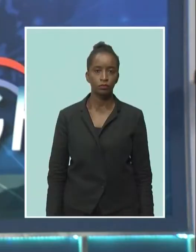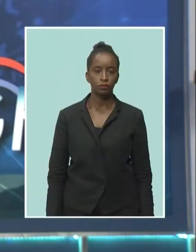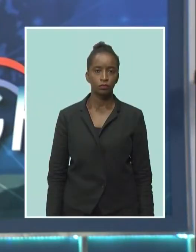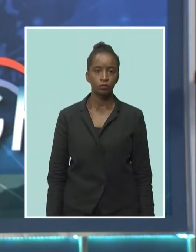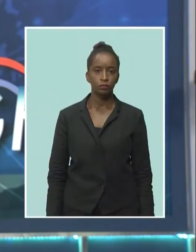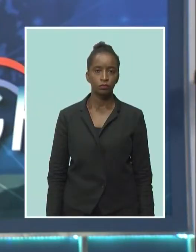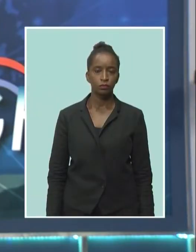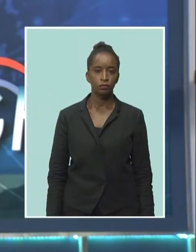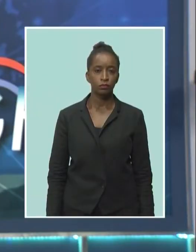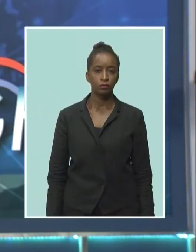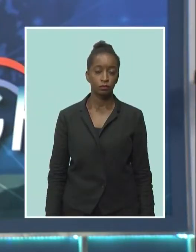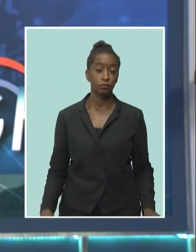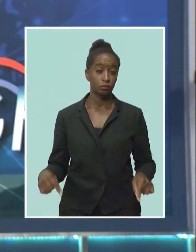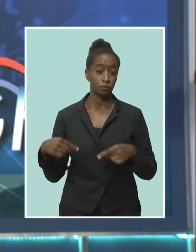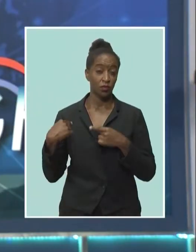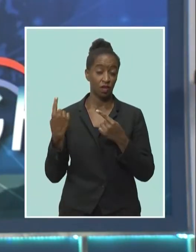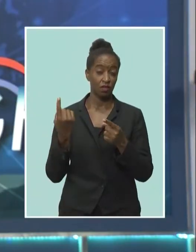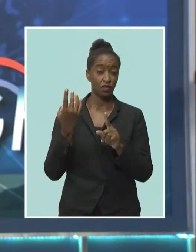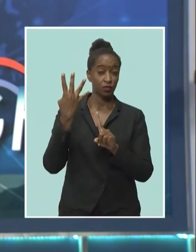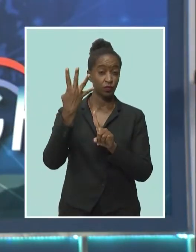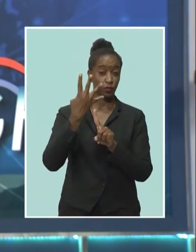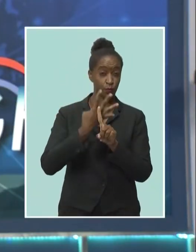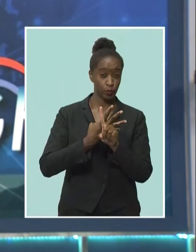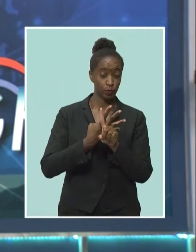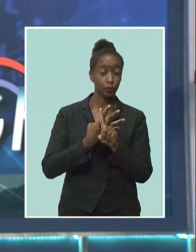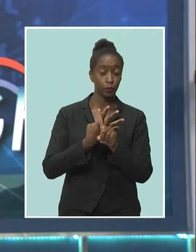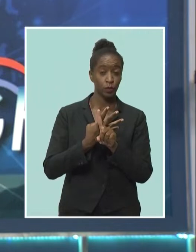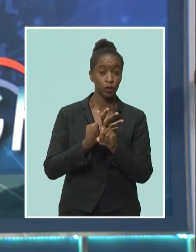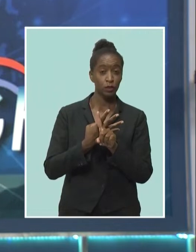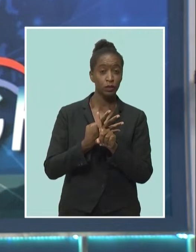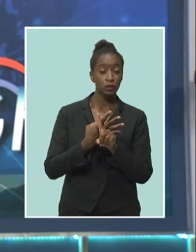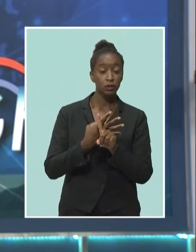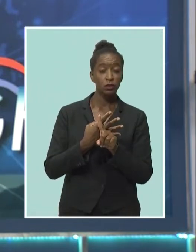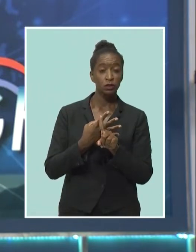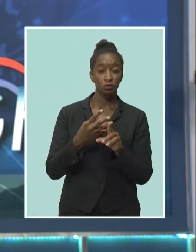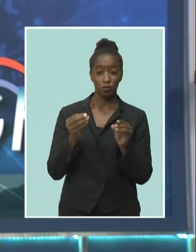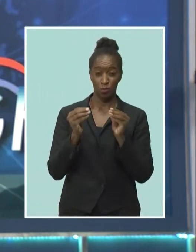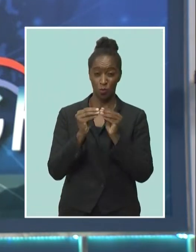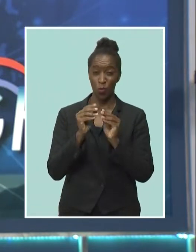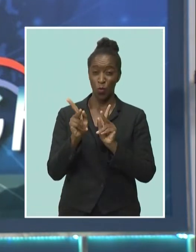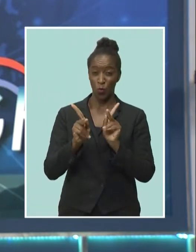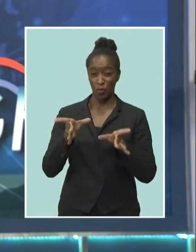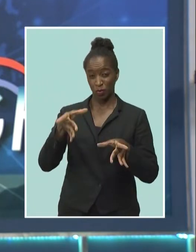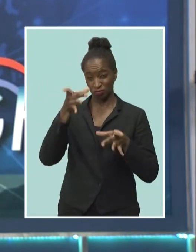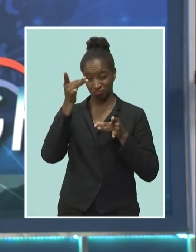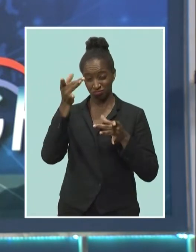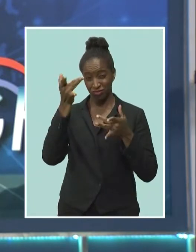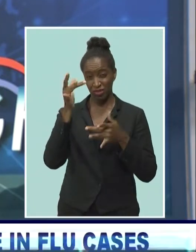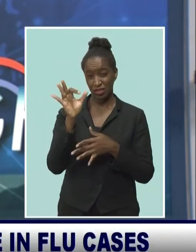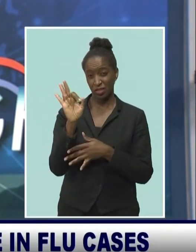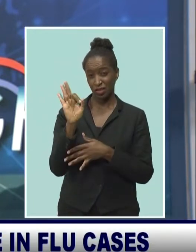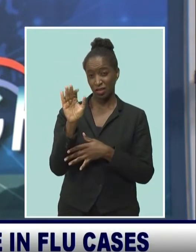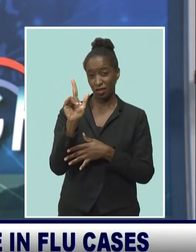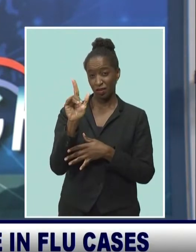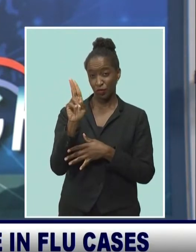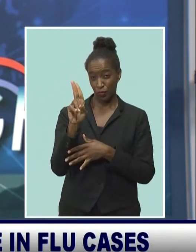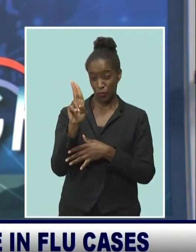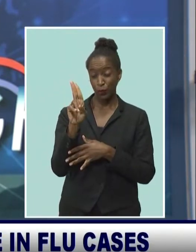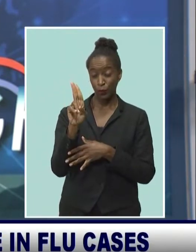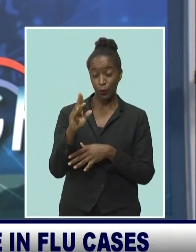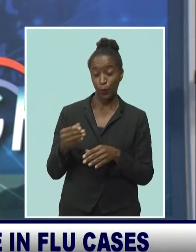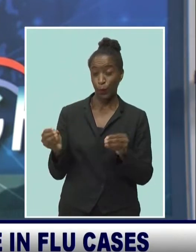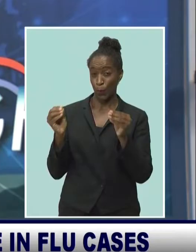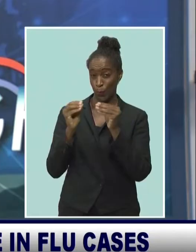Over the last 4 months, Barbados has recorded an increase in the number of influenza cases, with a spike coming in this month of